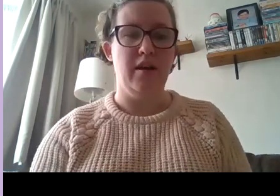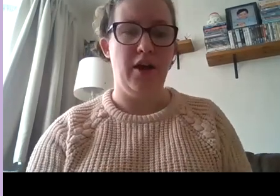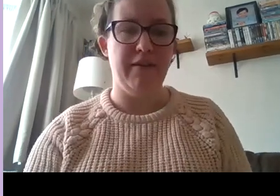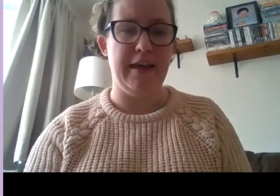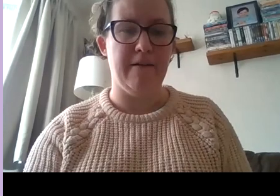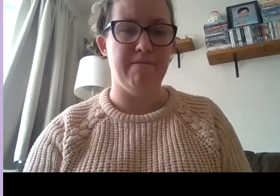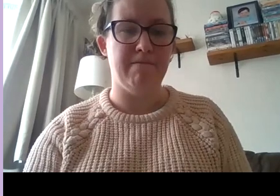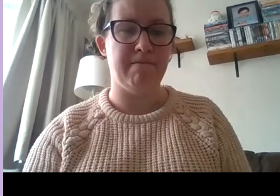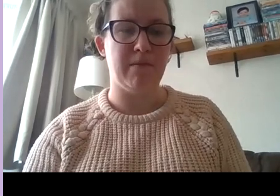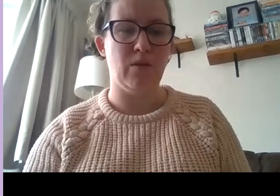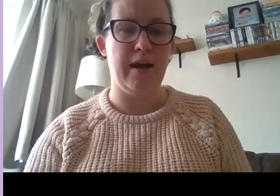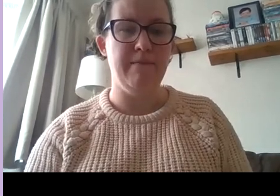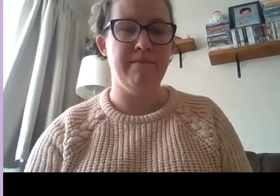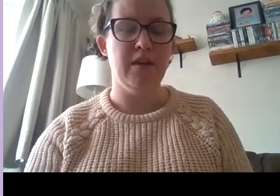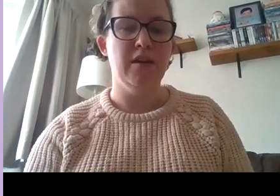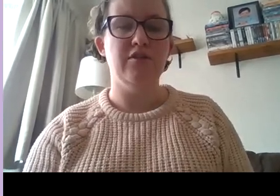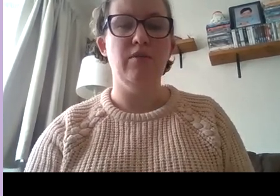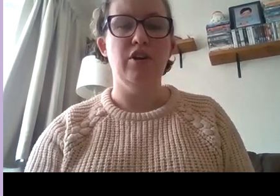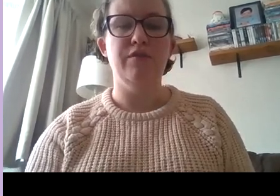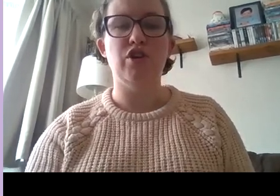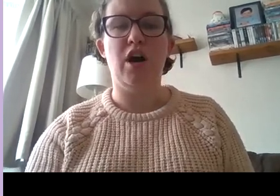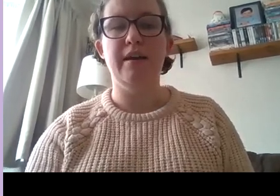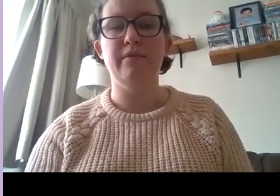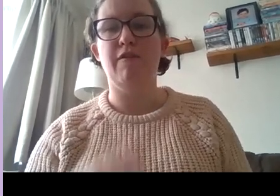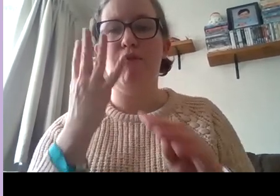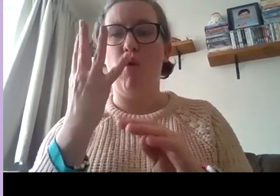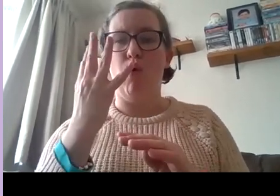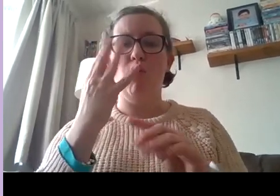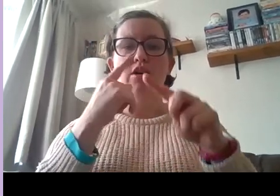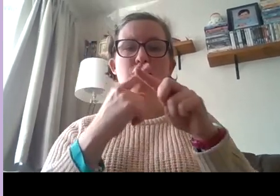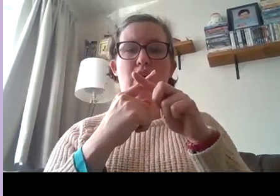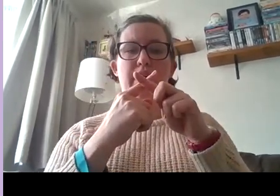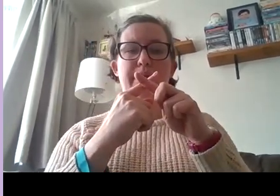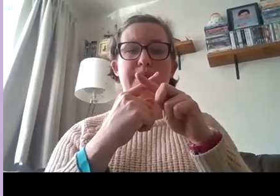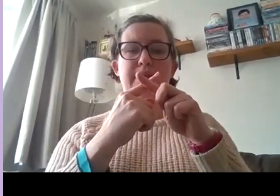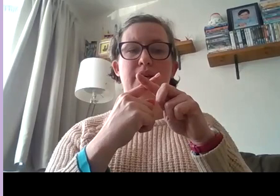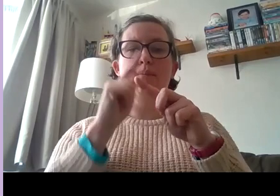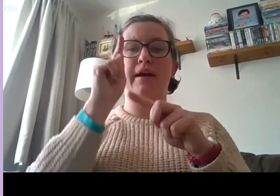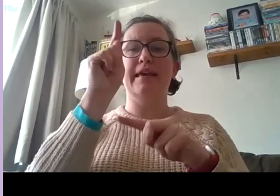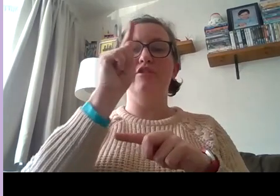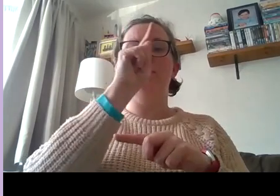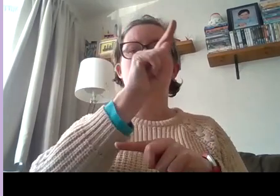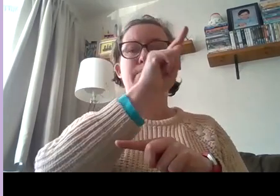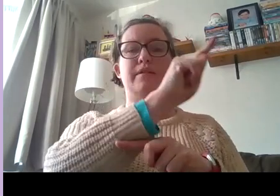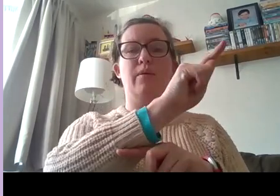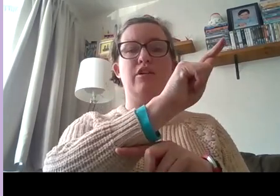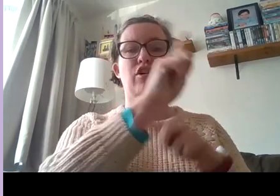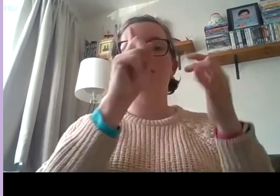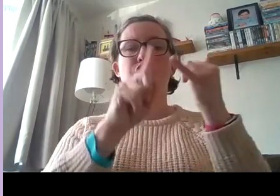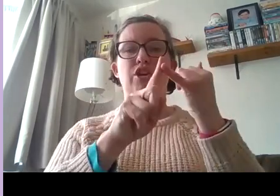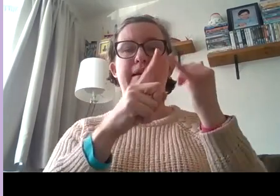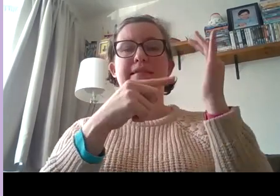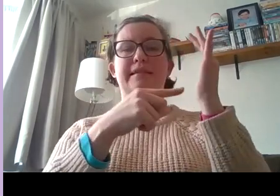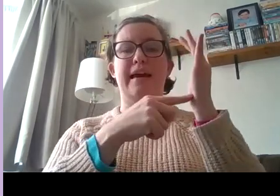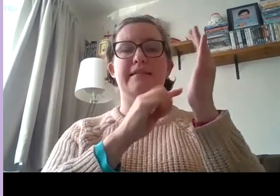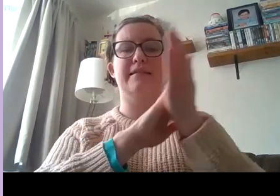parts over here. Okay, so you've times 4 times by each of the numbers going across,